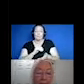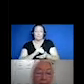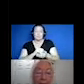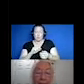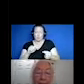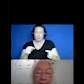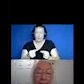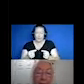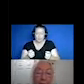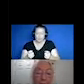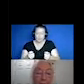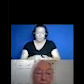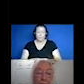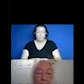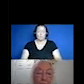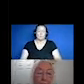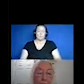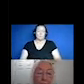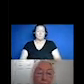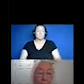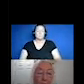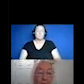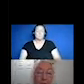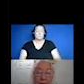non-medicinal pain control,